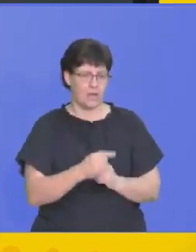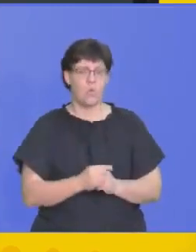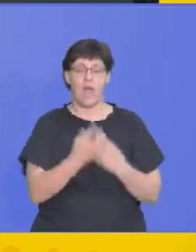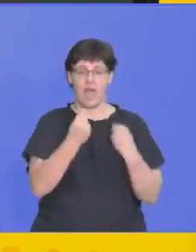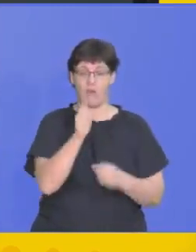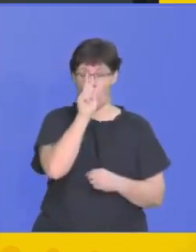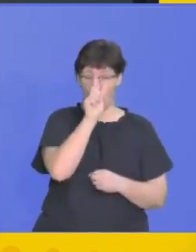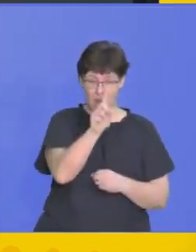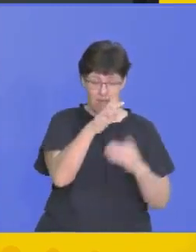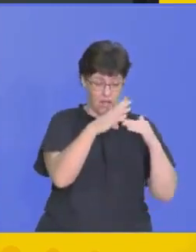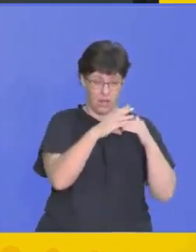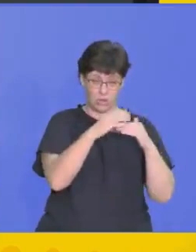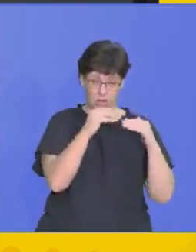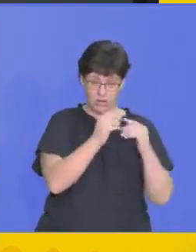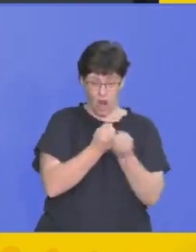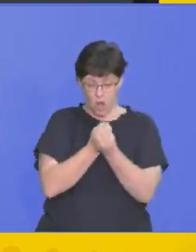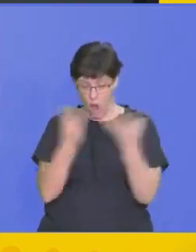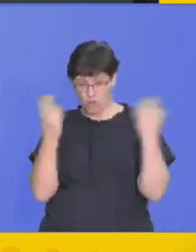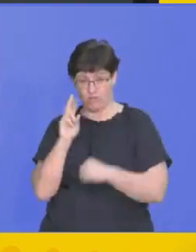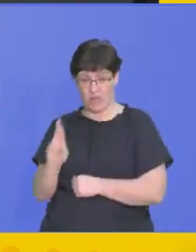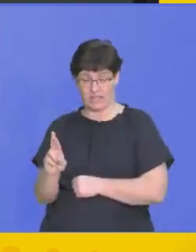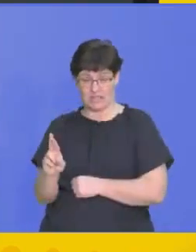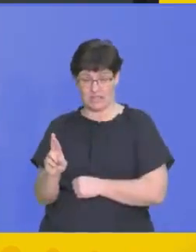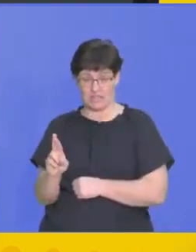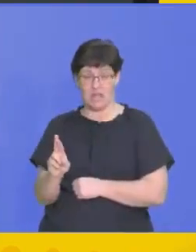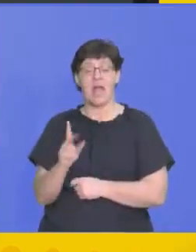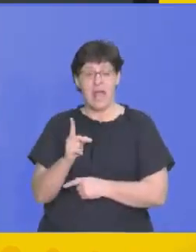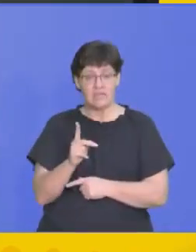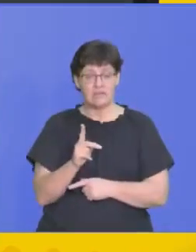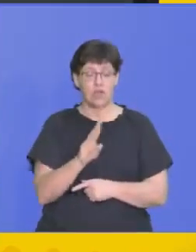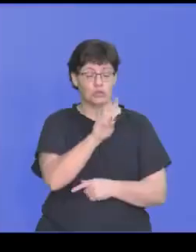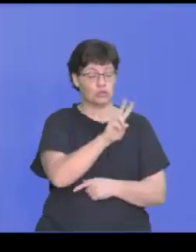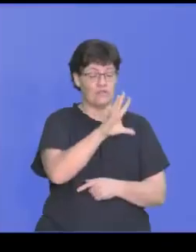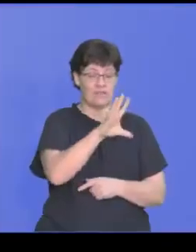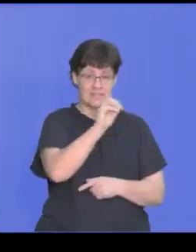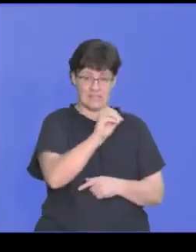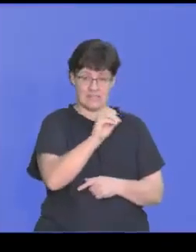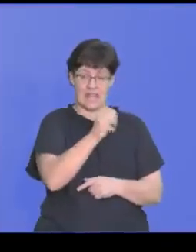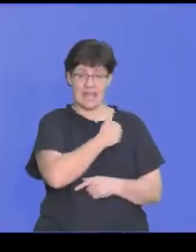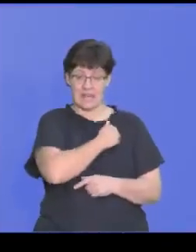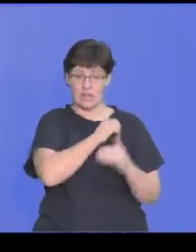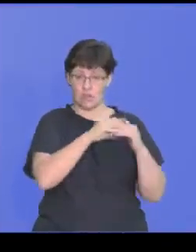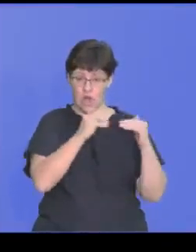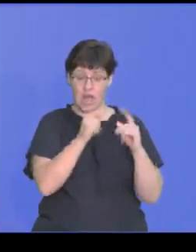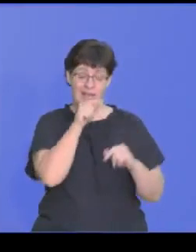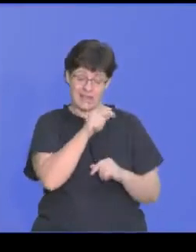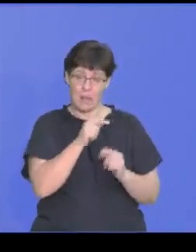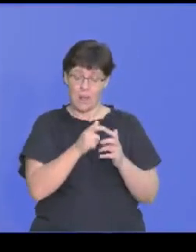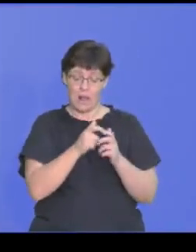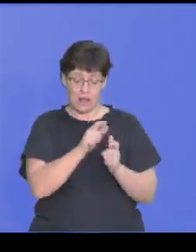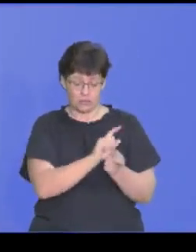my 250 Canadian dollars, I'm going to make it bigger. So what I'm going to do is I'm actually going to multiply.